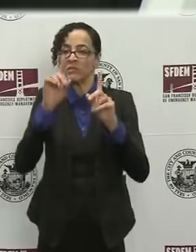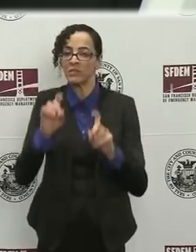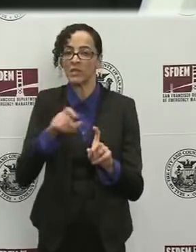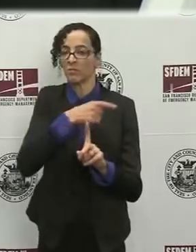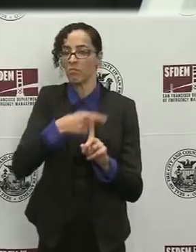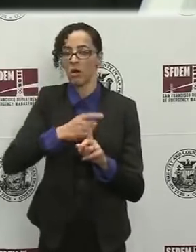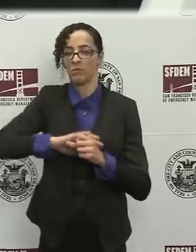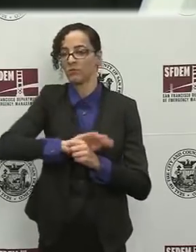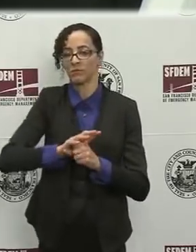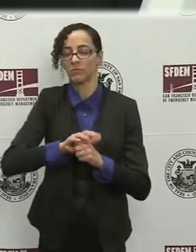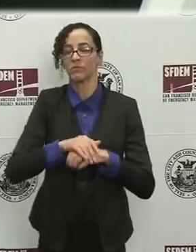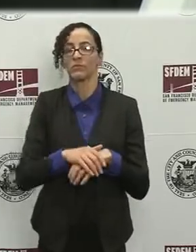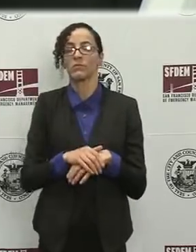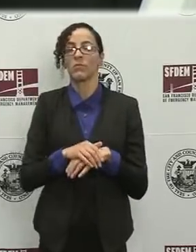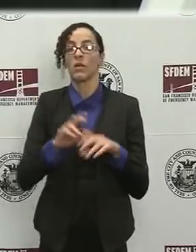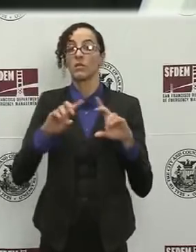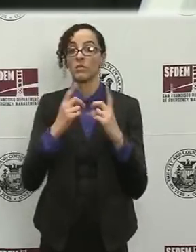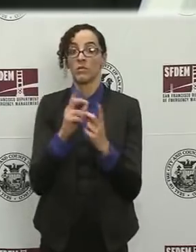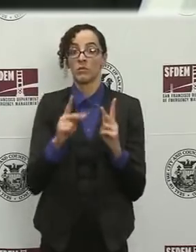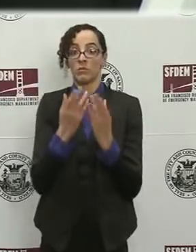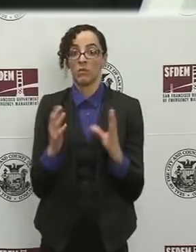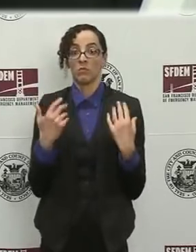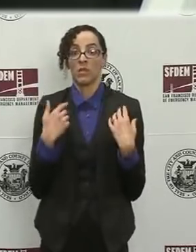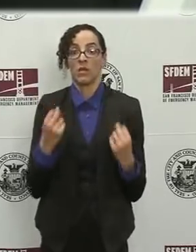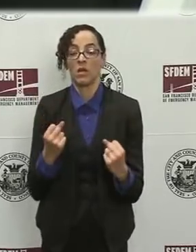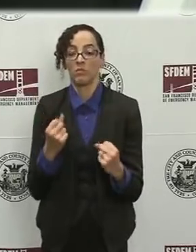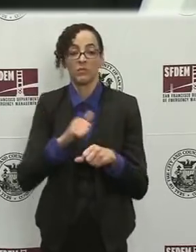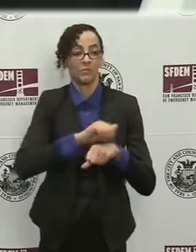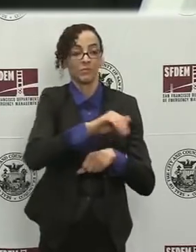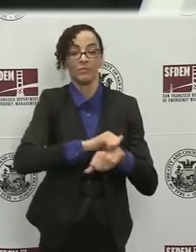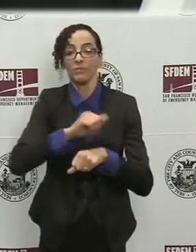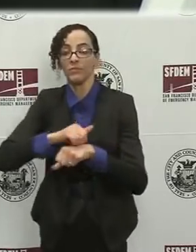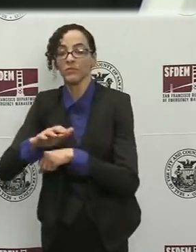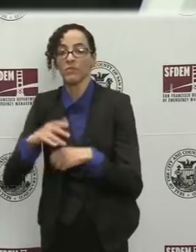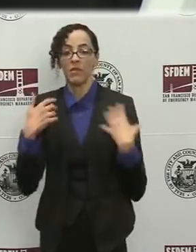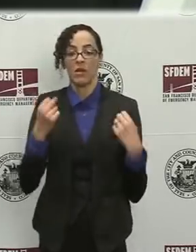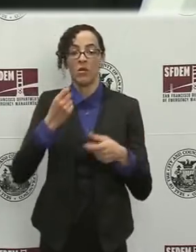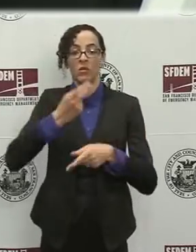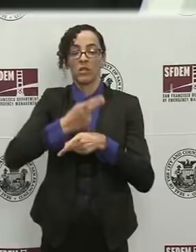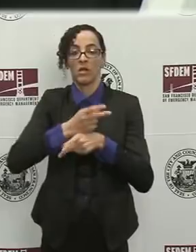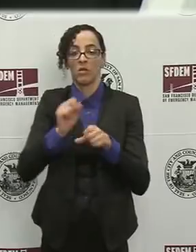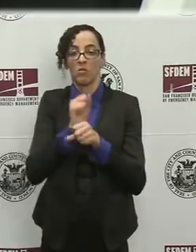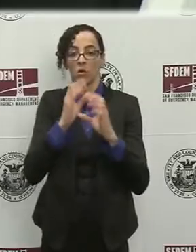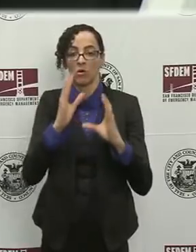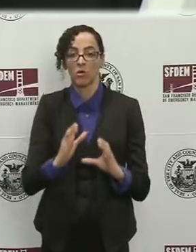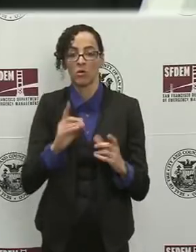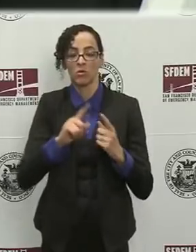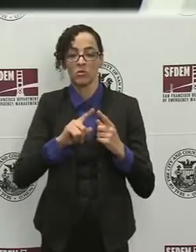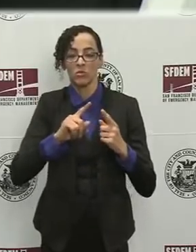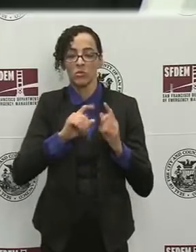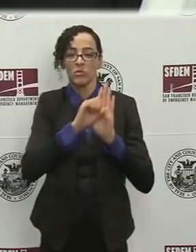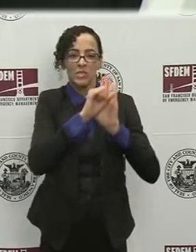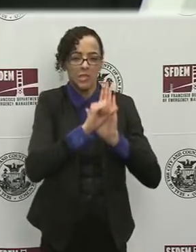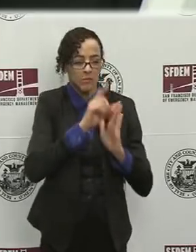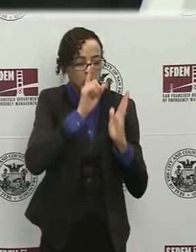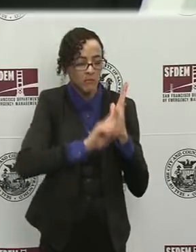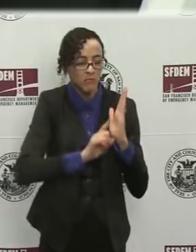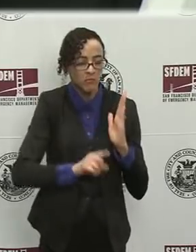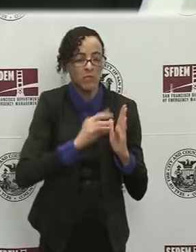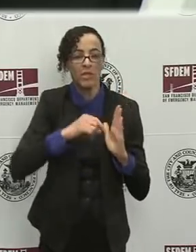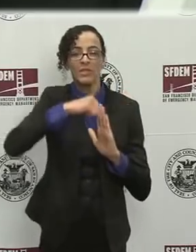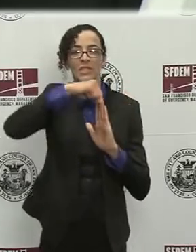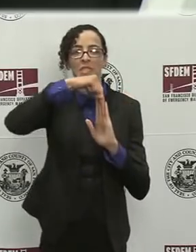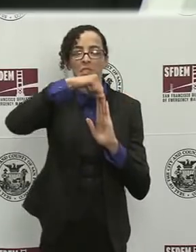Health is deploying a physician and health workers to the shelter site to conduct symptoms and deep temperature screening for all guests